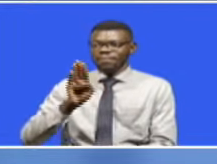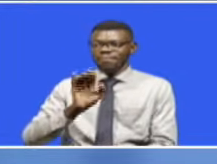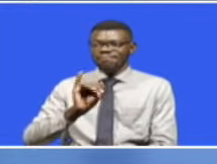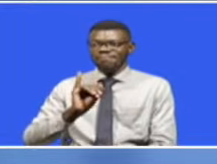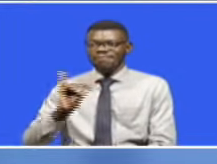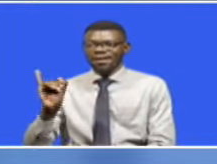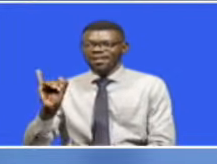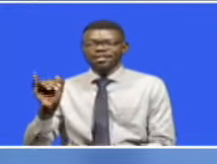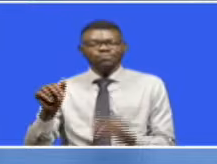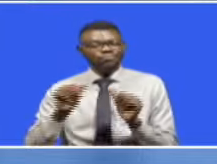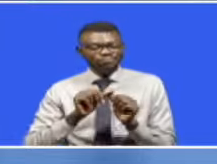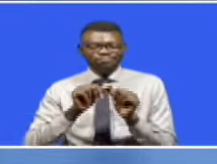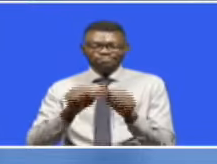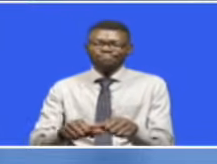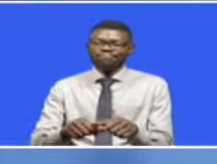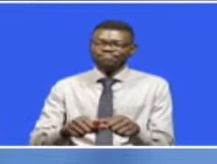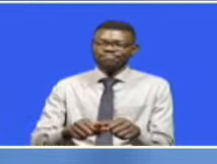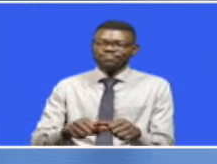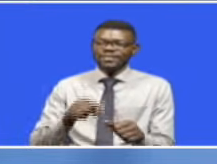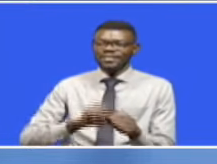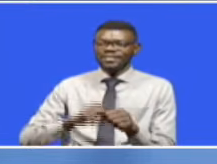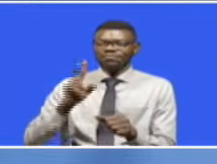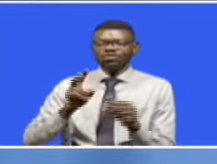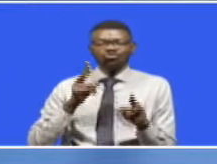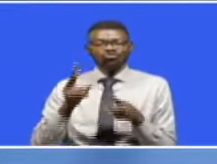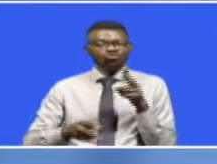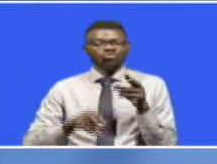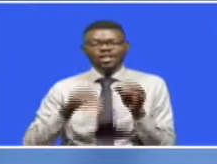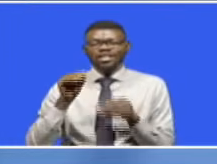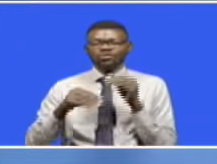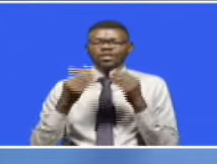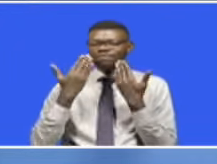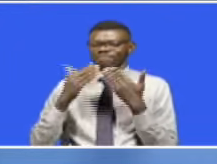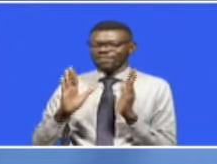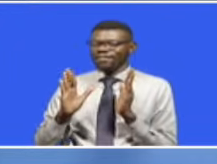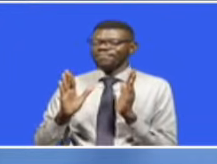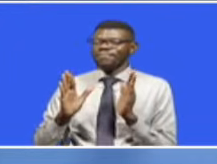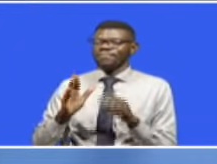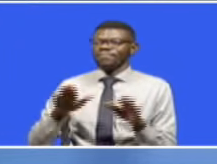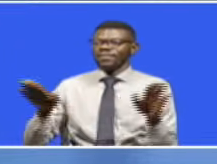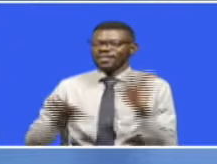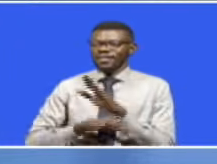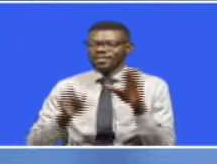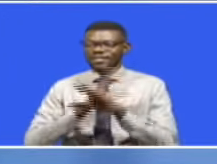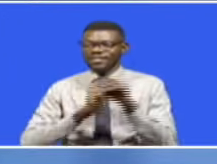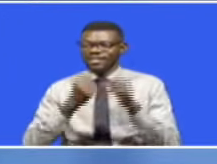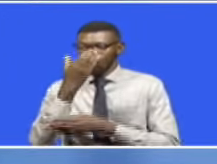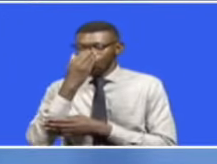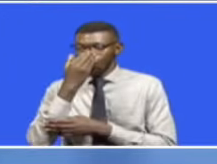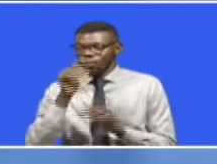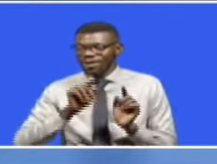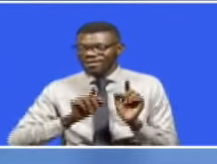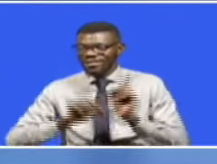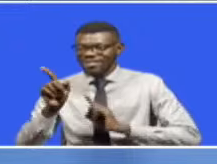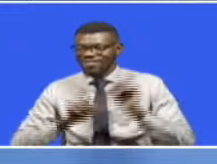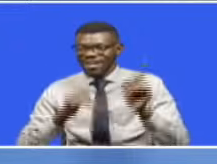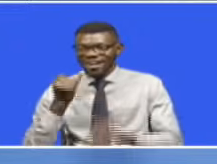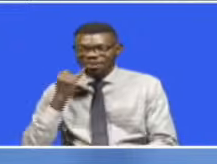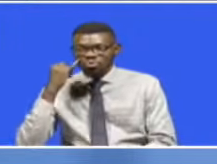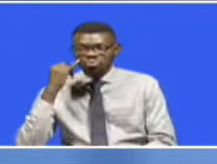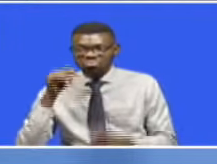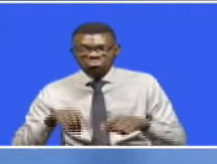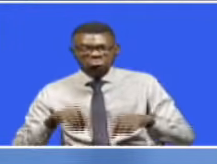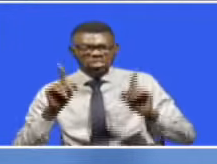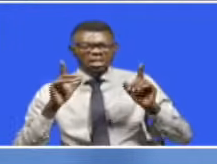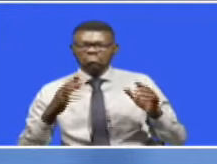would continue after the 2022 general election. Meanwhile, Deputy President William Ruto toured Nakuru County, where he